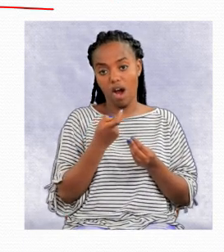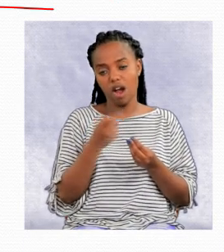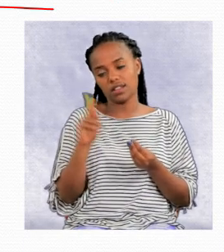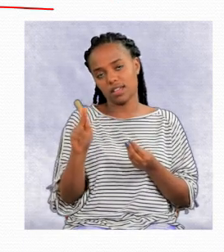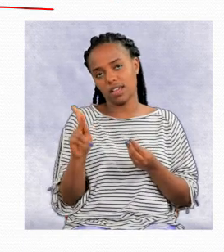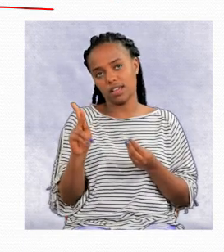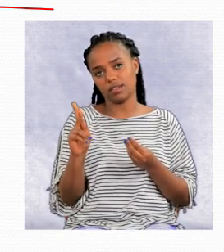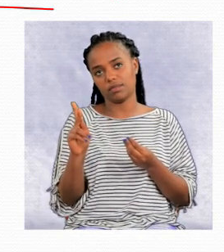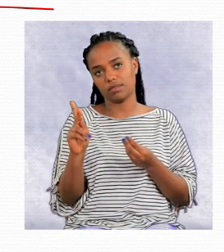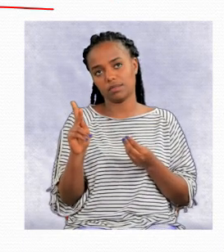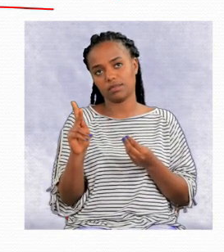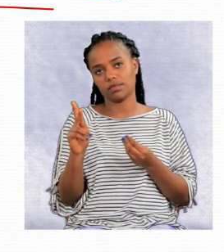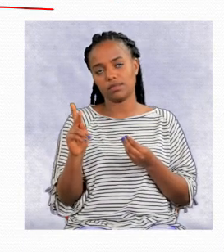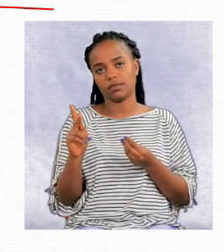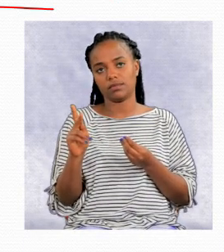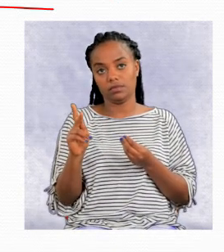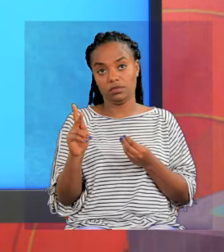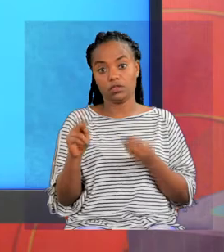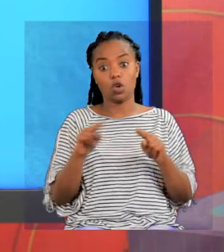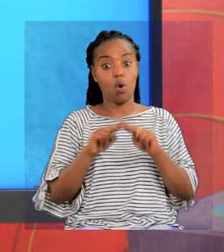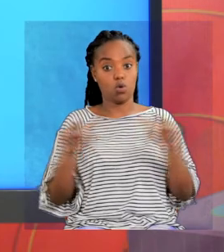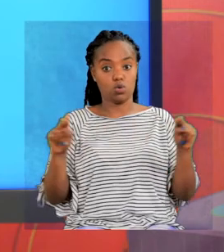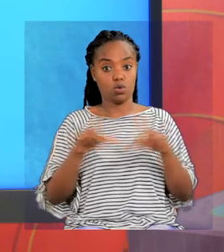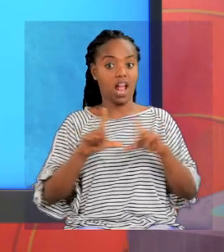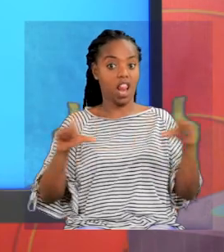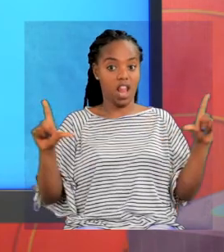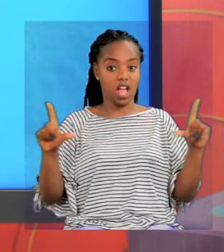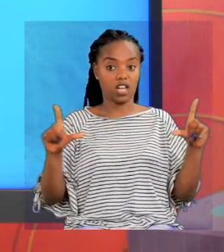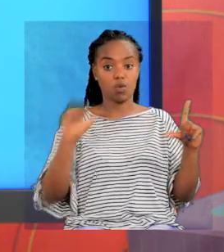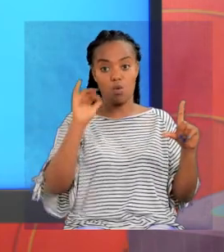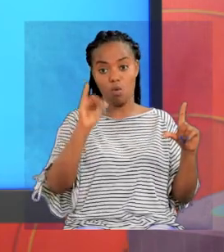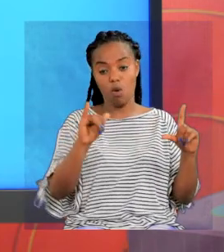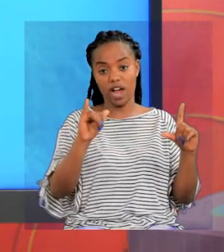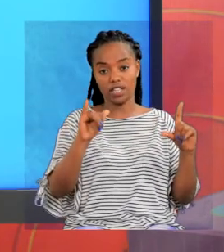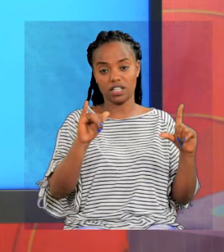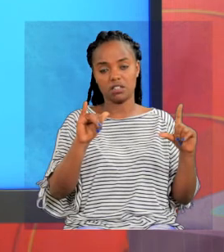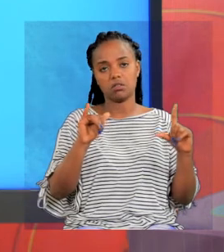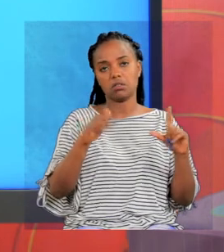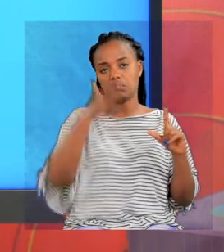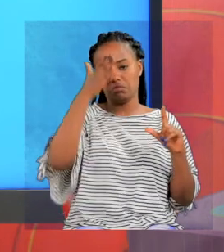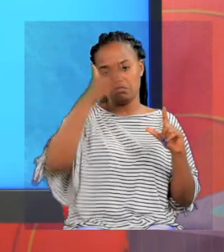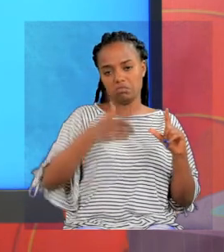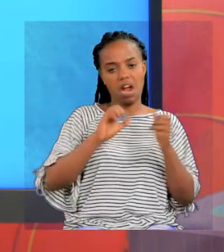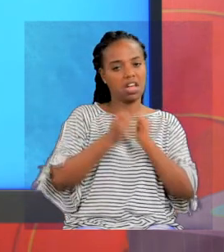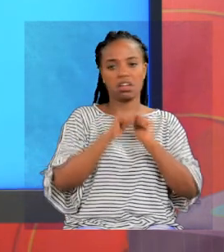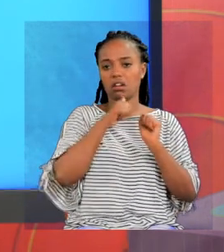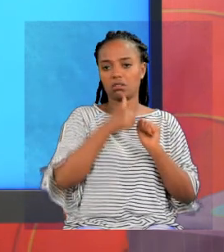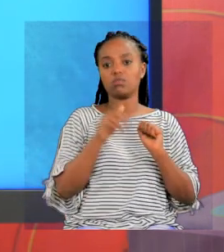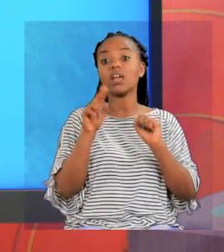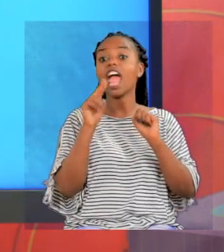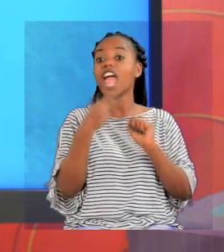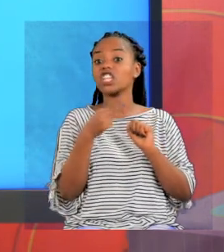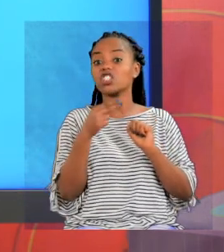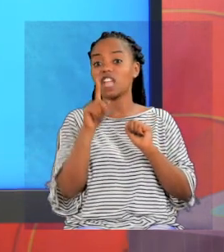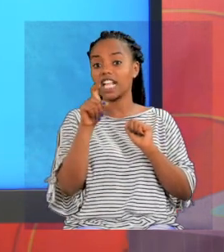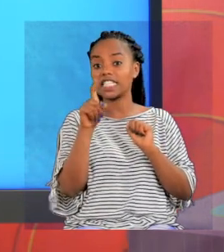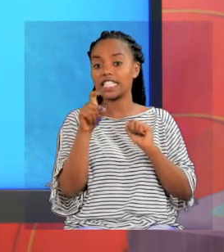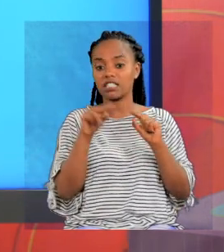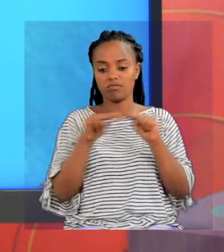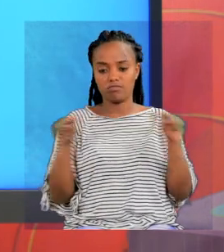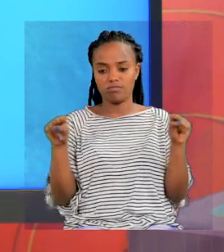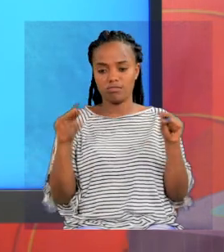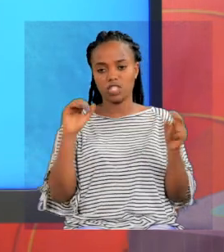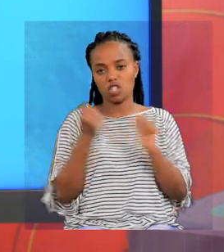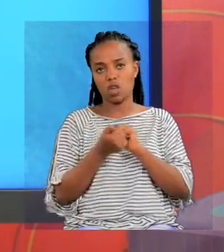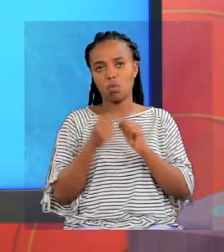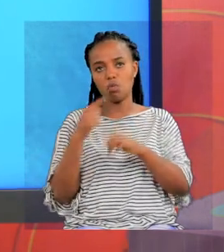K. In horizontal lines, the y coordinate does not change. but the x-coordinate changes. It moves by